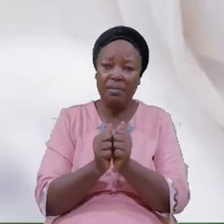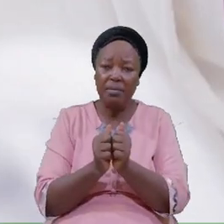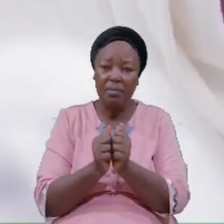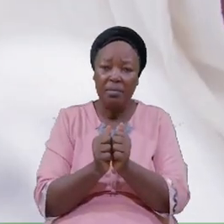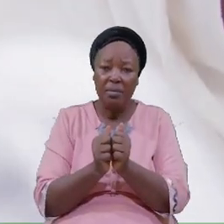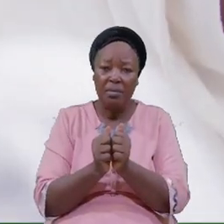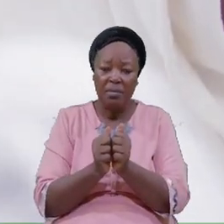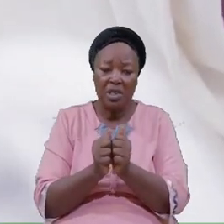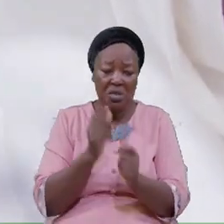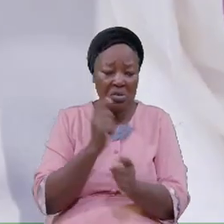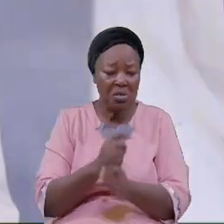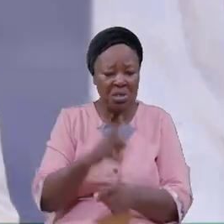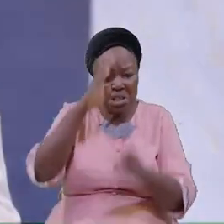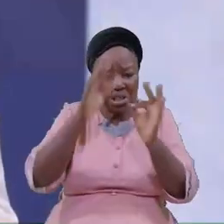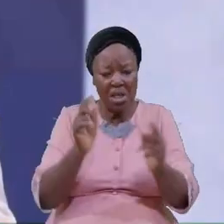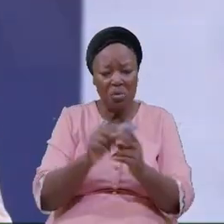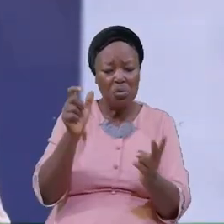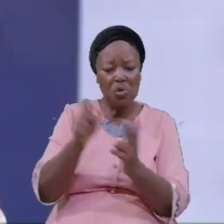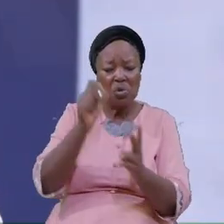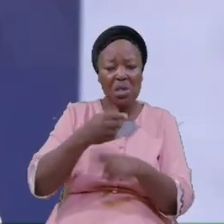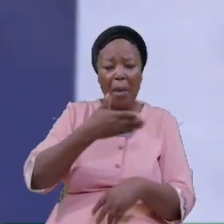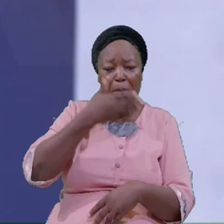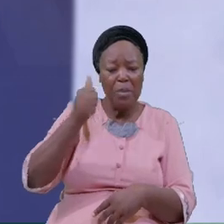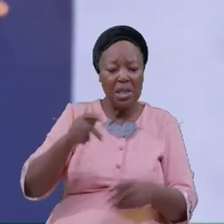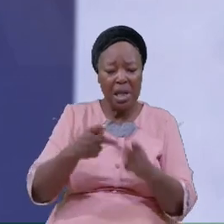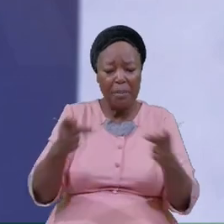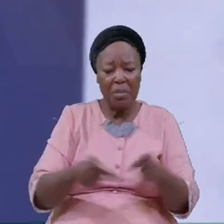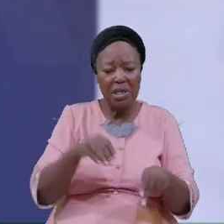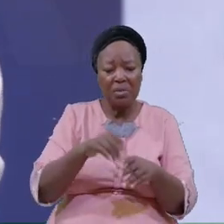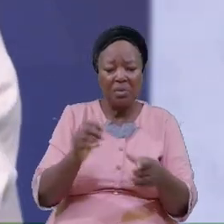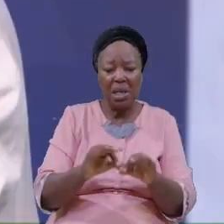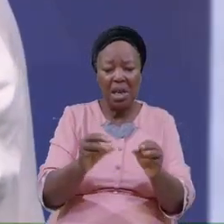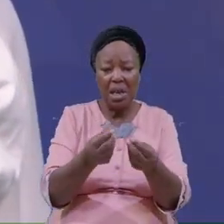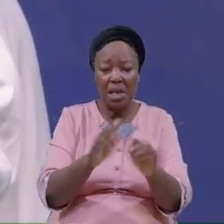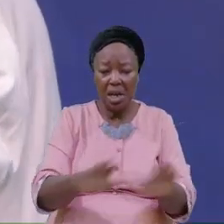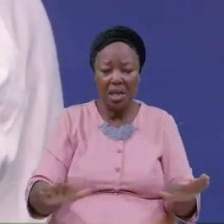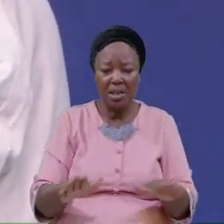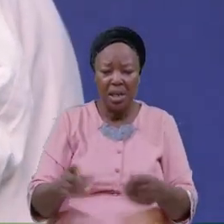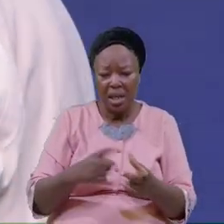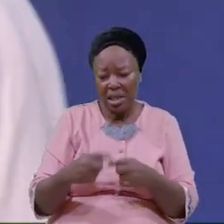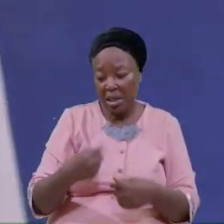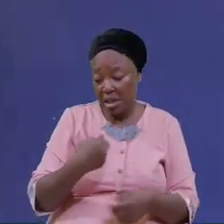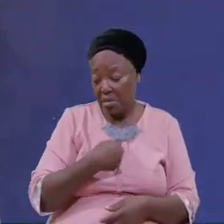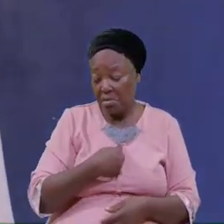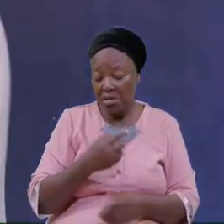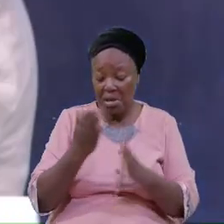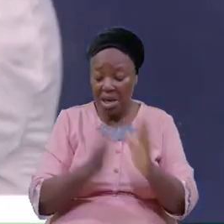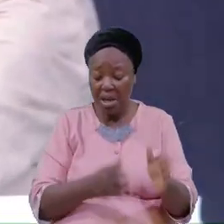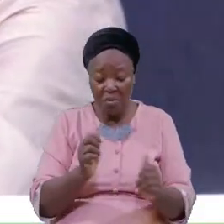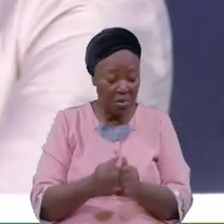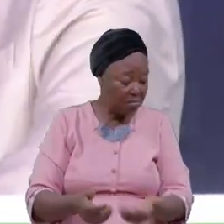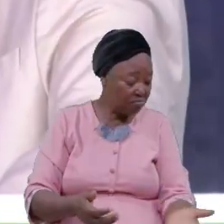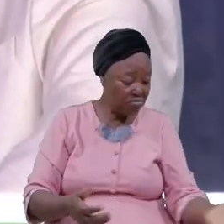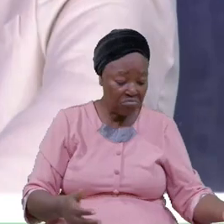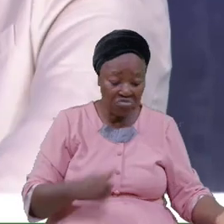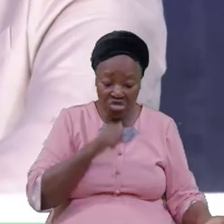better part of the land. Il a choisi la meilleure partie du pays. And now I'm left with the rest. Et il m'a laissé le reste. And